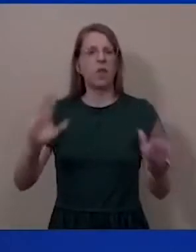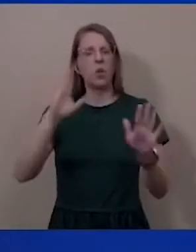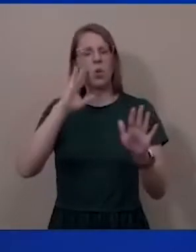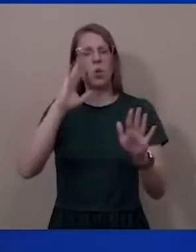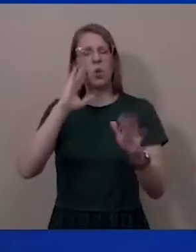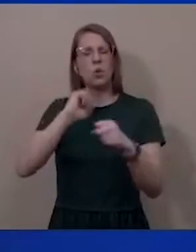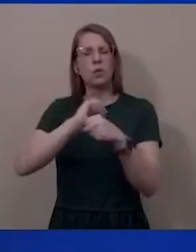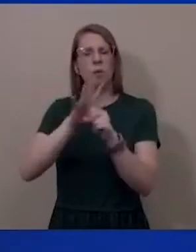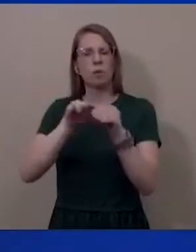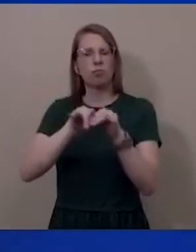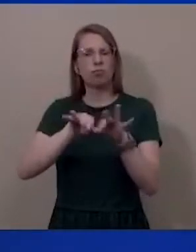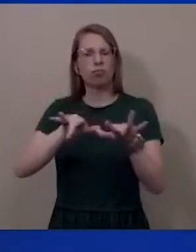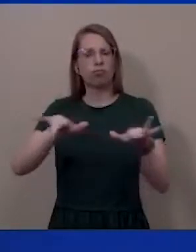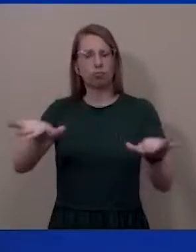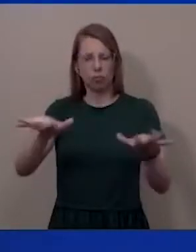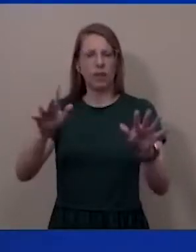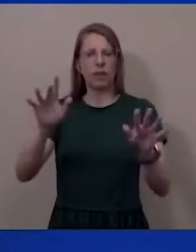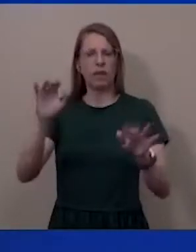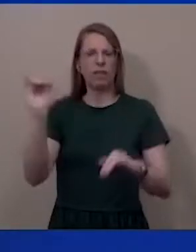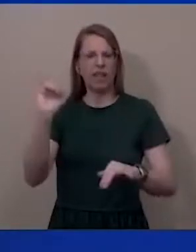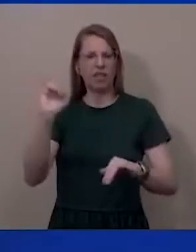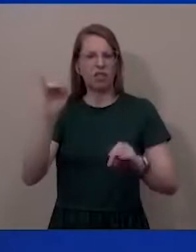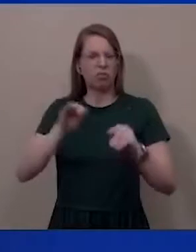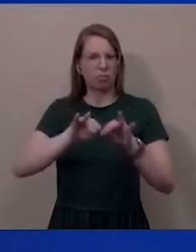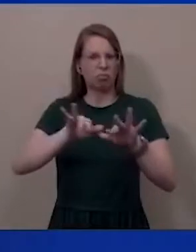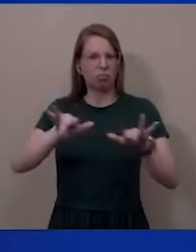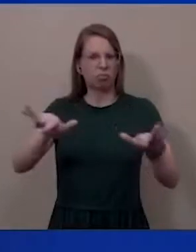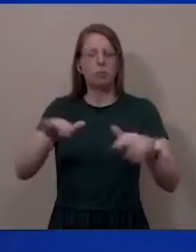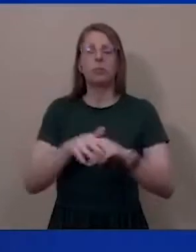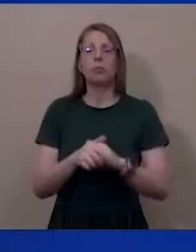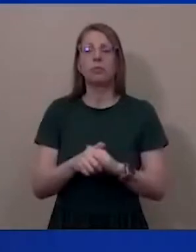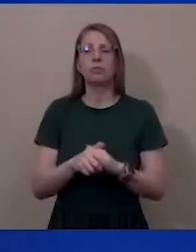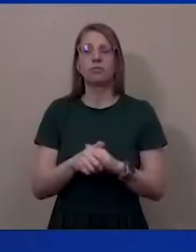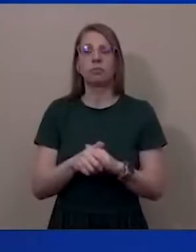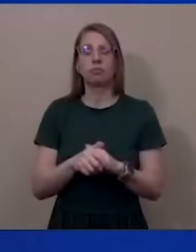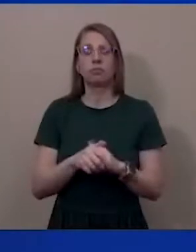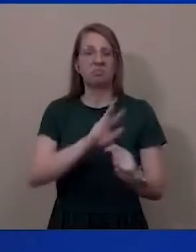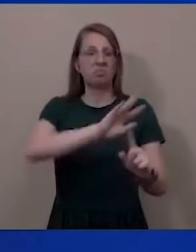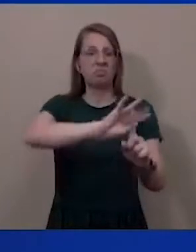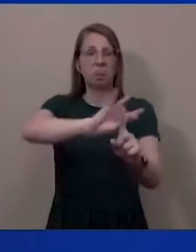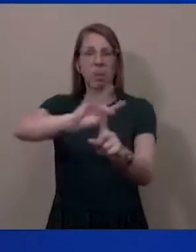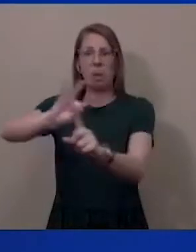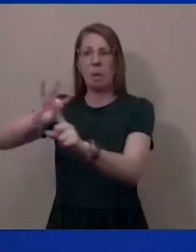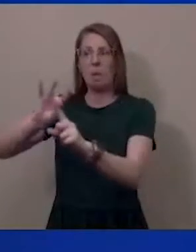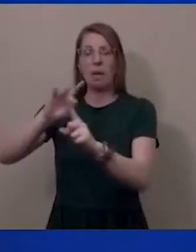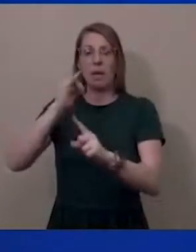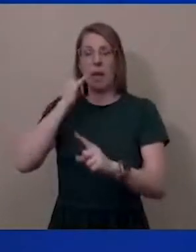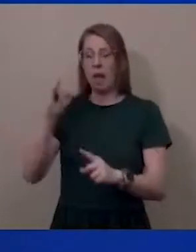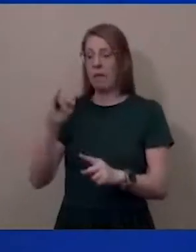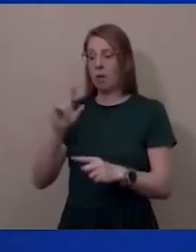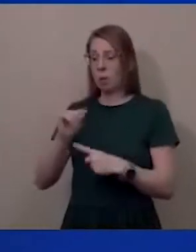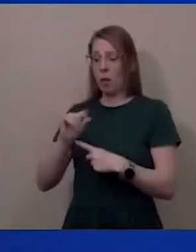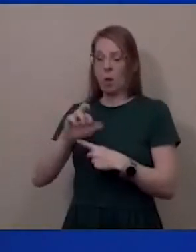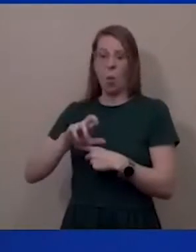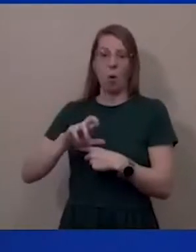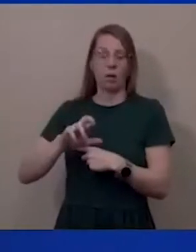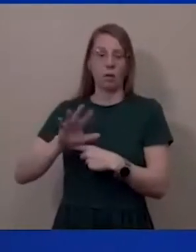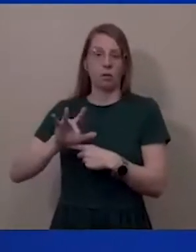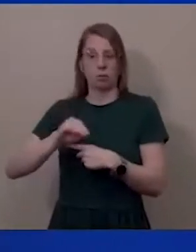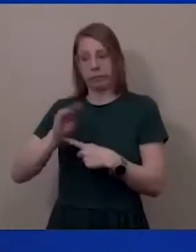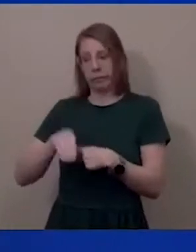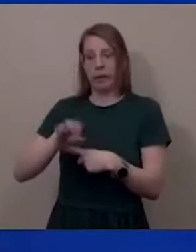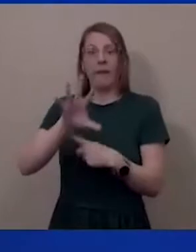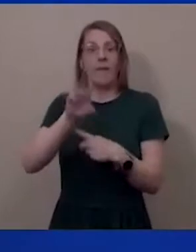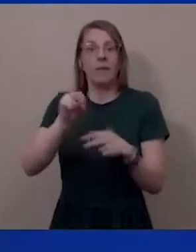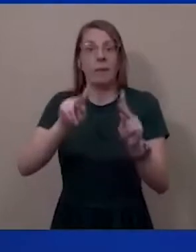widespread community infections going on. And so if a 20 or even a quarter of our population has already had COVID-19 and 50% of